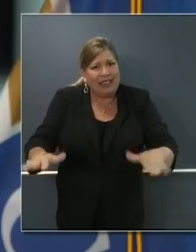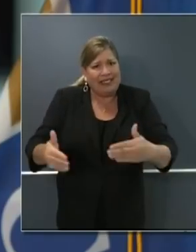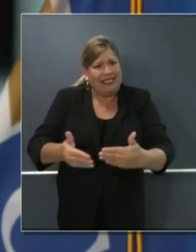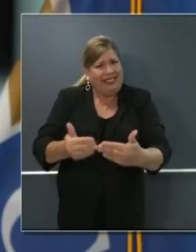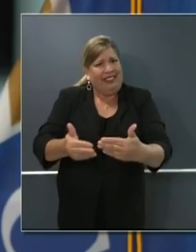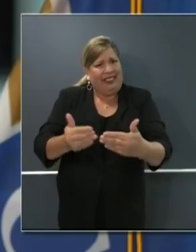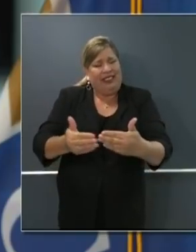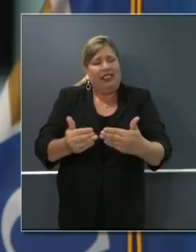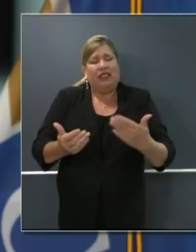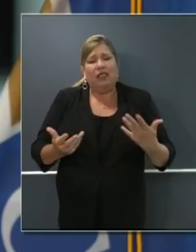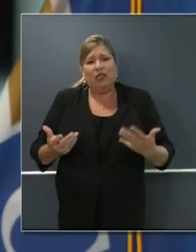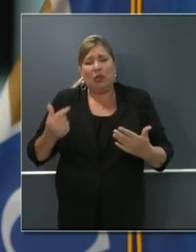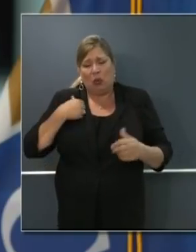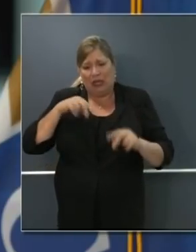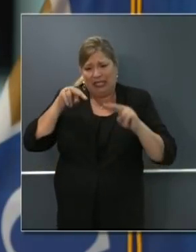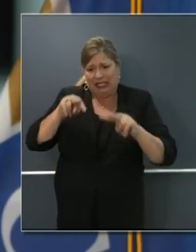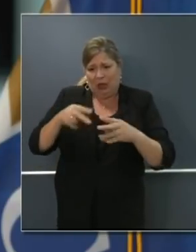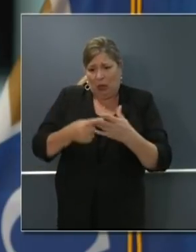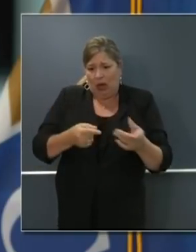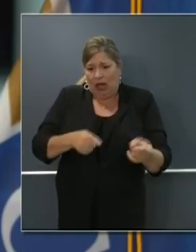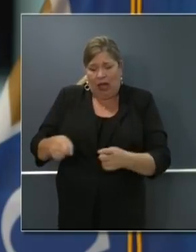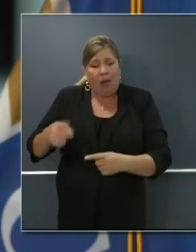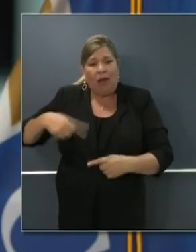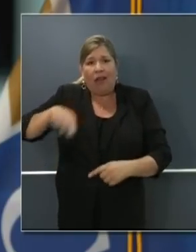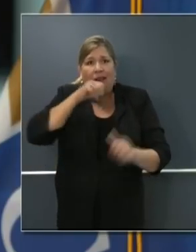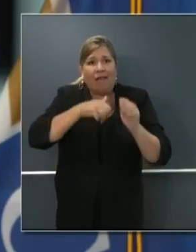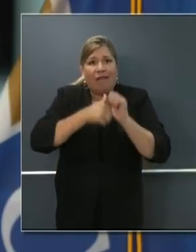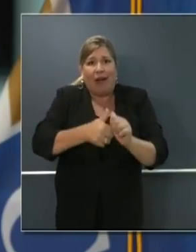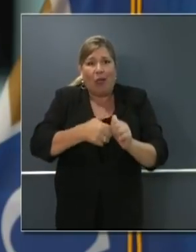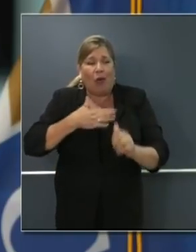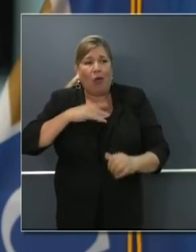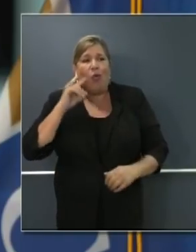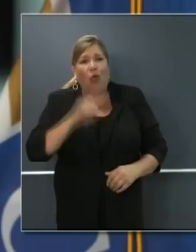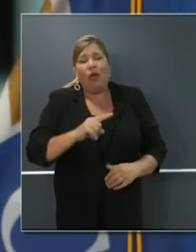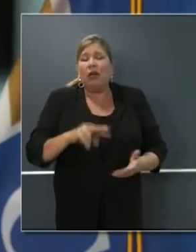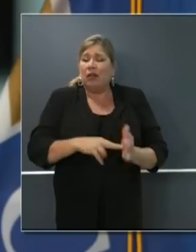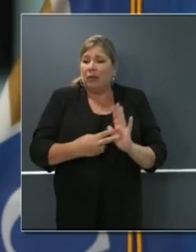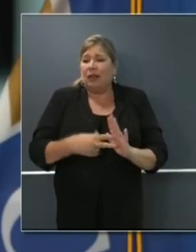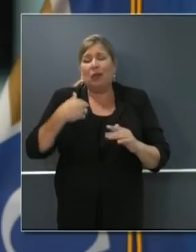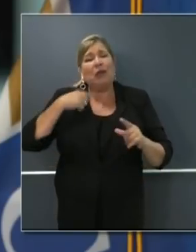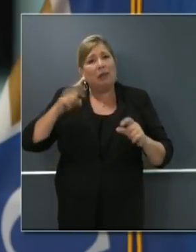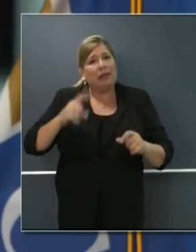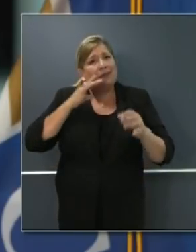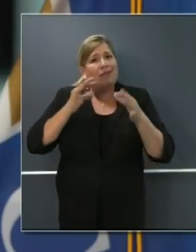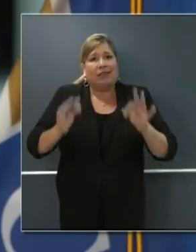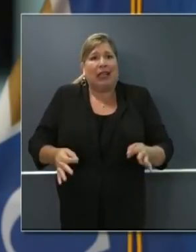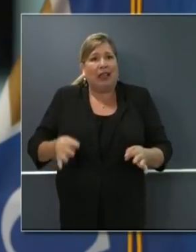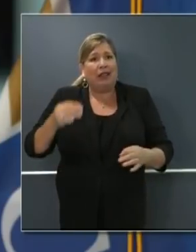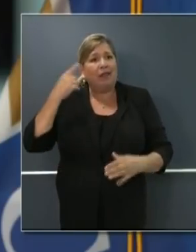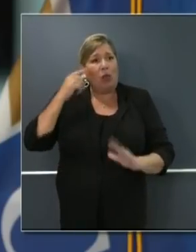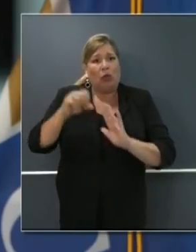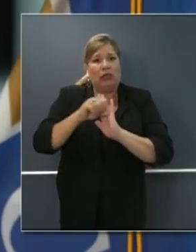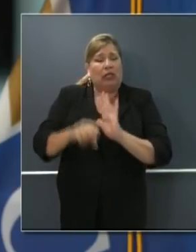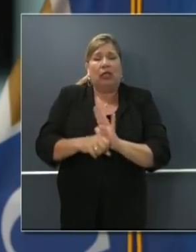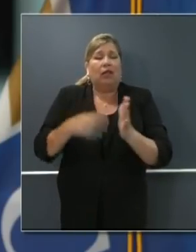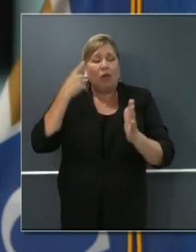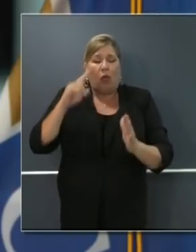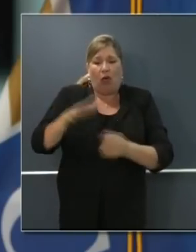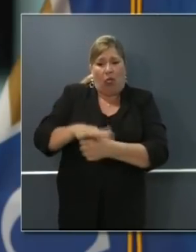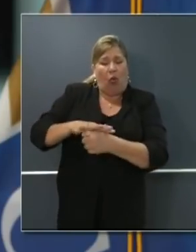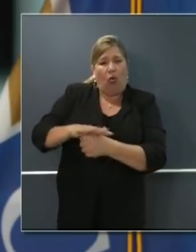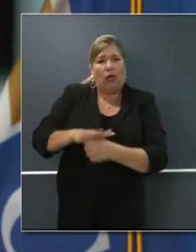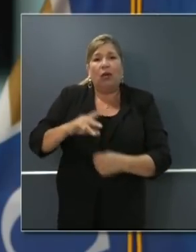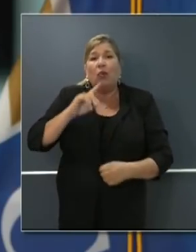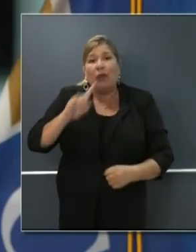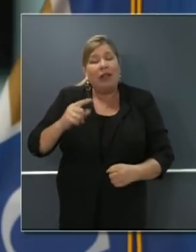this decision. When I talk about localism being determinative, you're absolutely right. The application of these rules has to happen at the local level, but when it